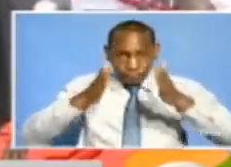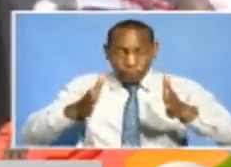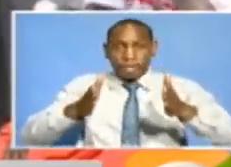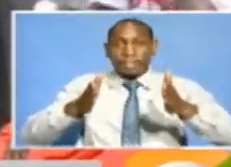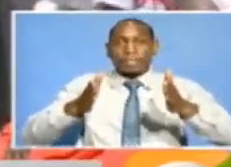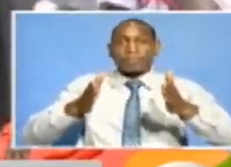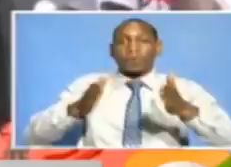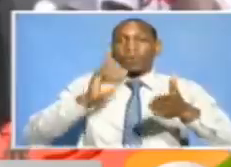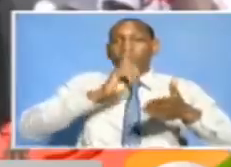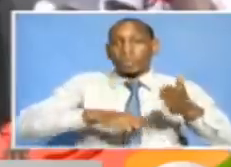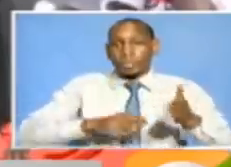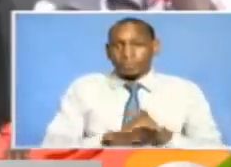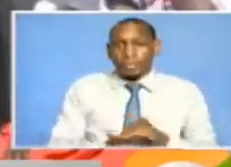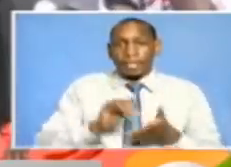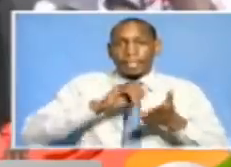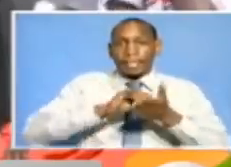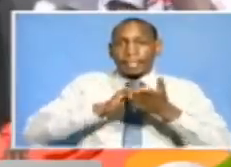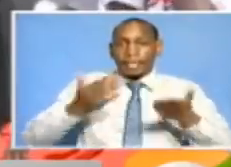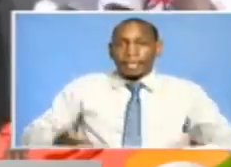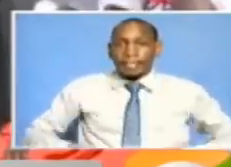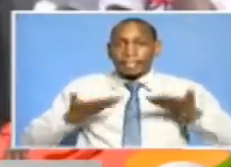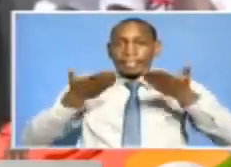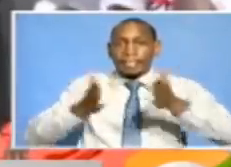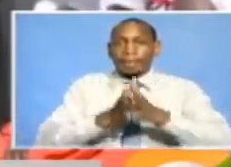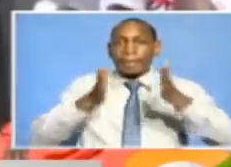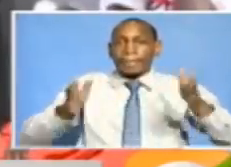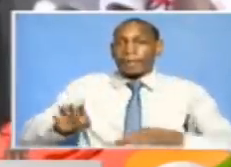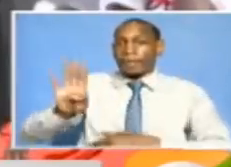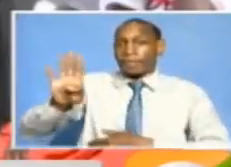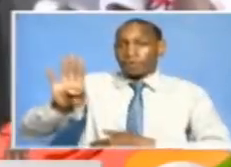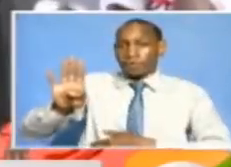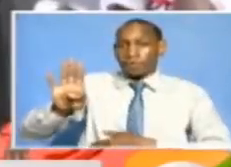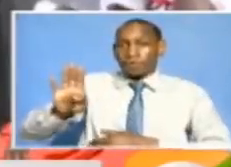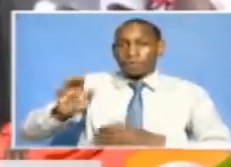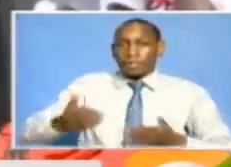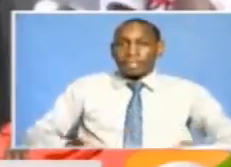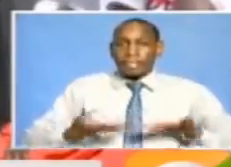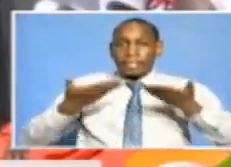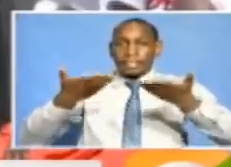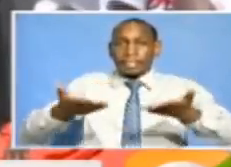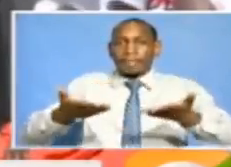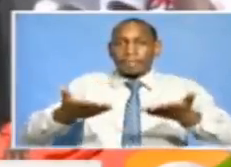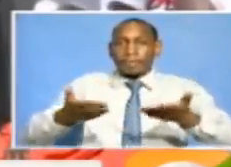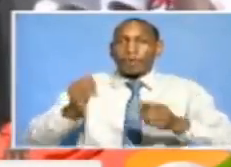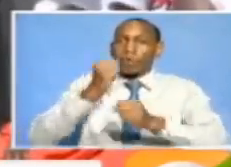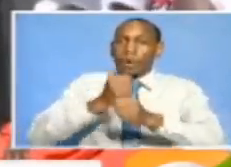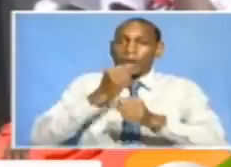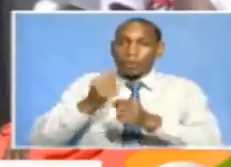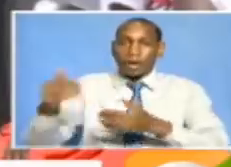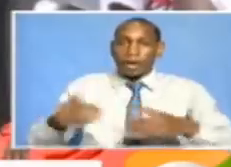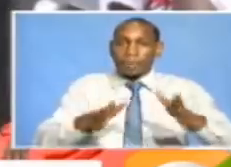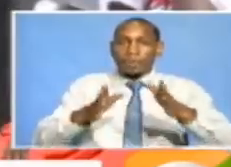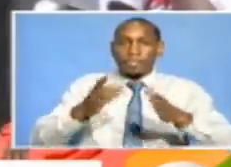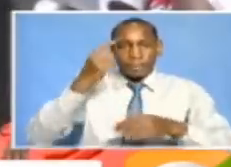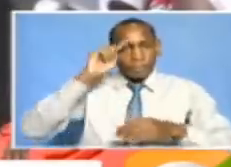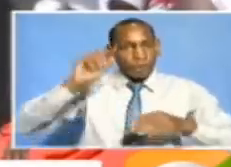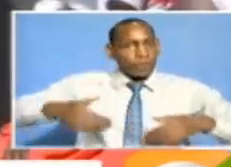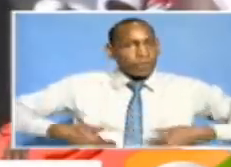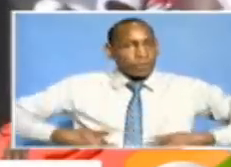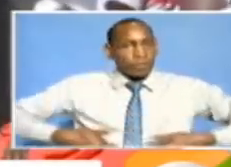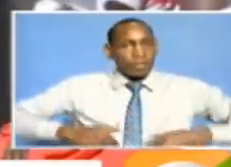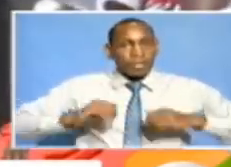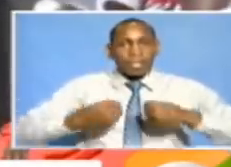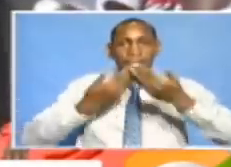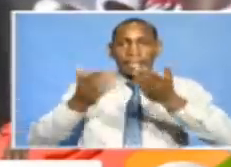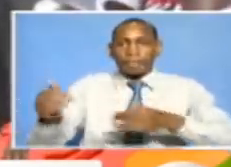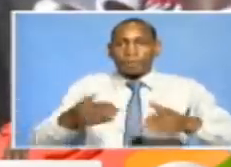on ensuring that we deliver on the big four. We give employment opportunity to our young people. We